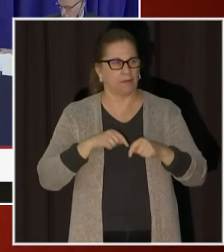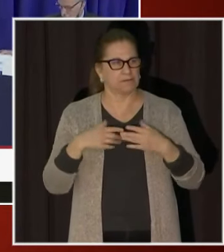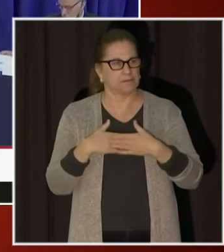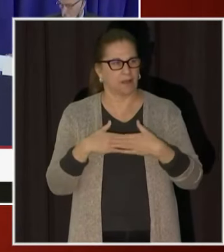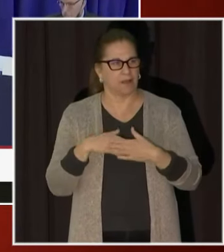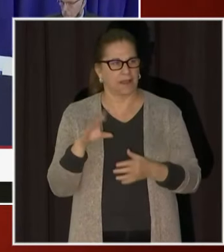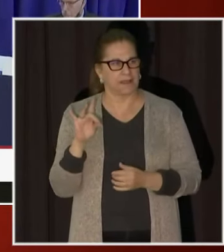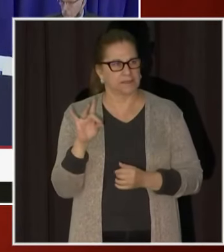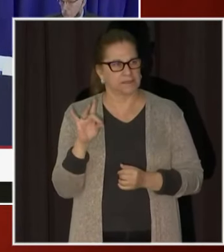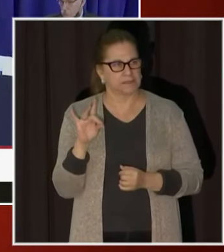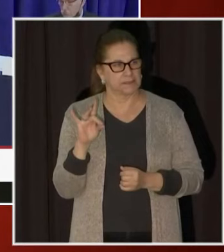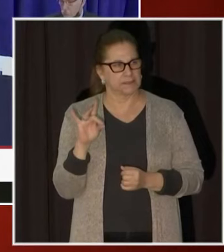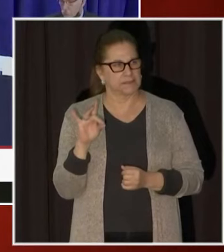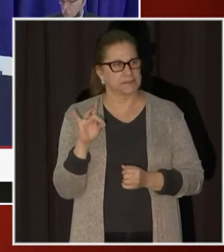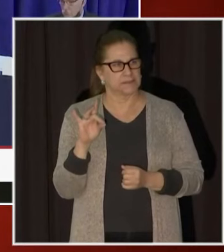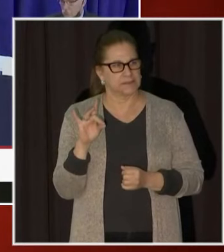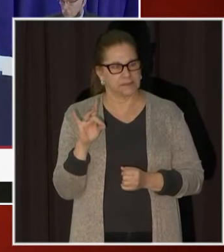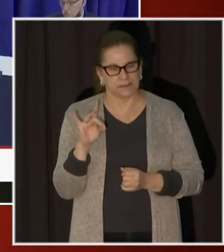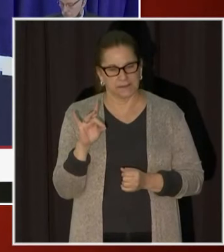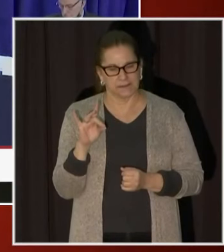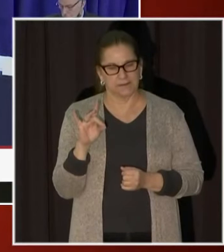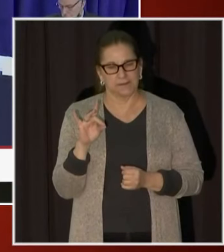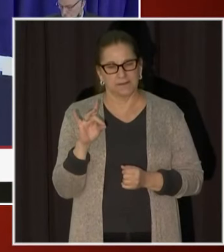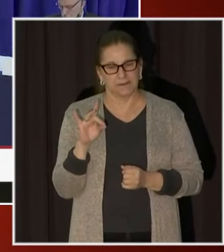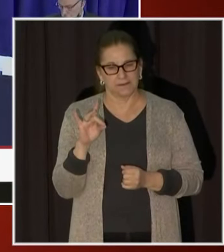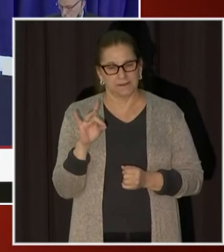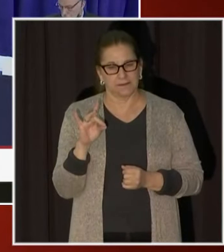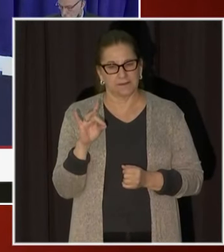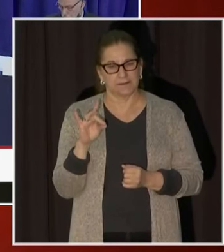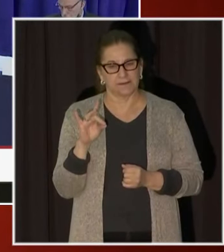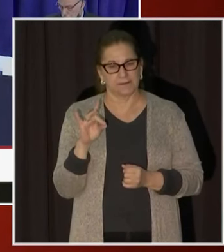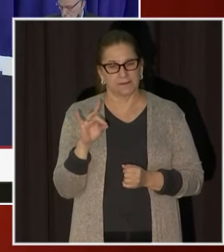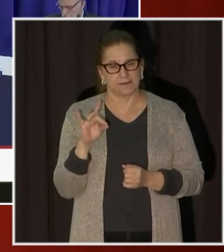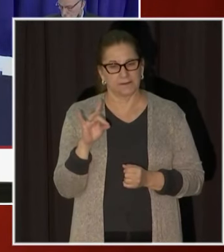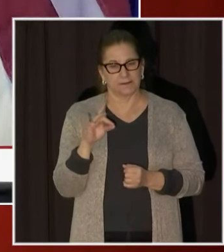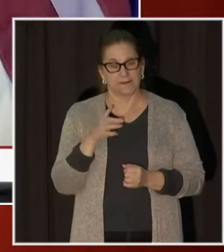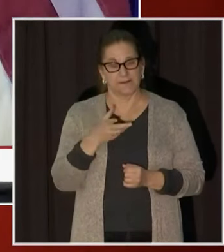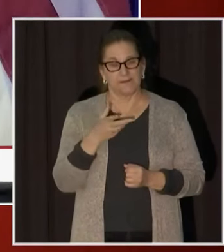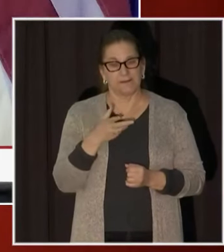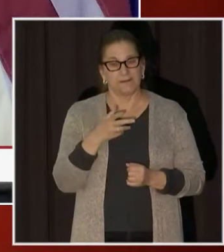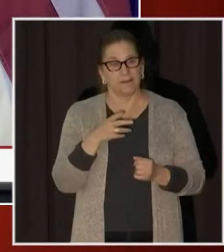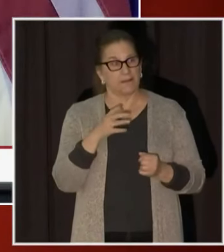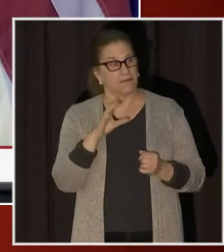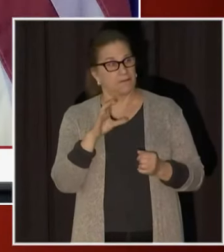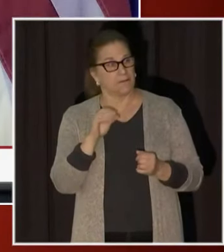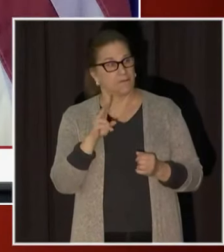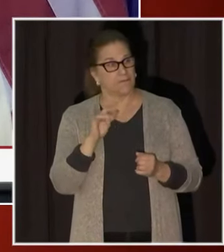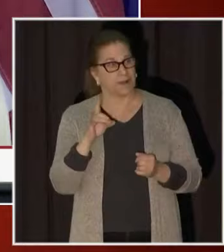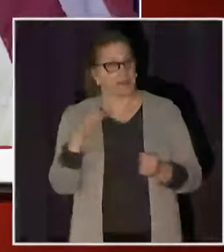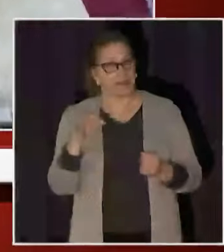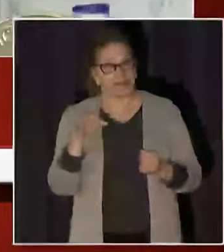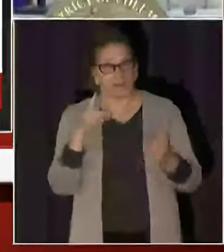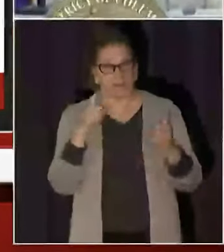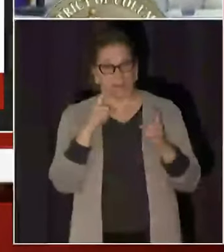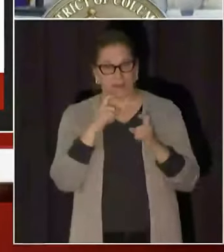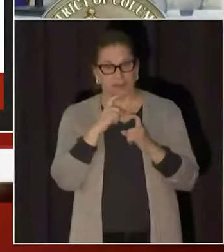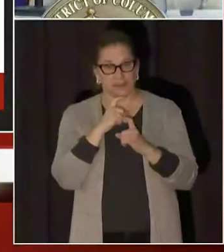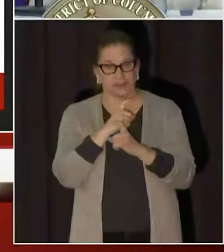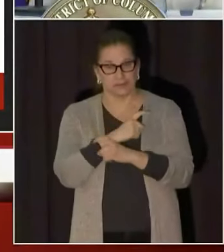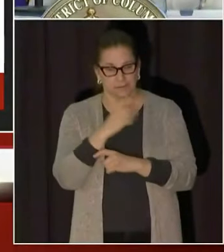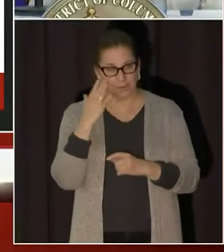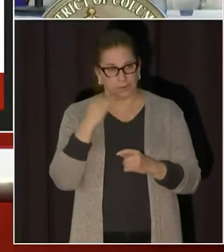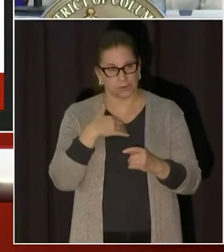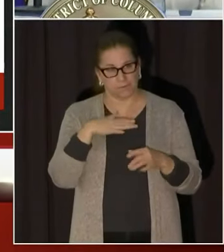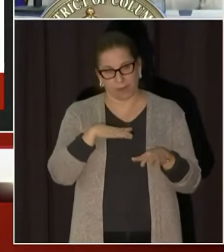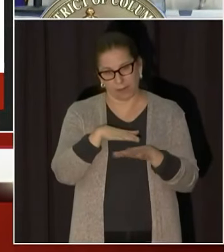Nesbitt has focused on about what underlying conditions are. And despite the fact that you may be doing everything